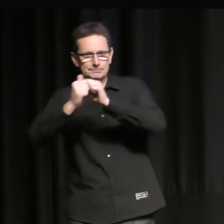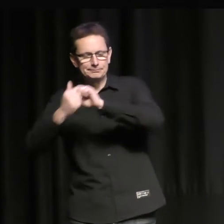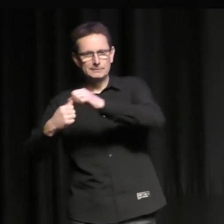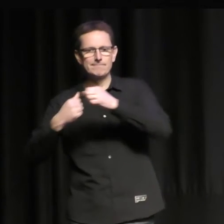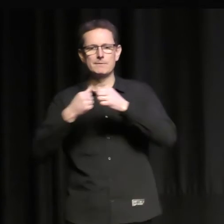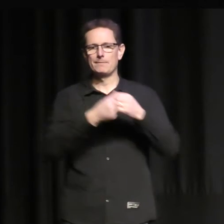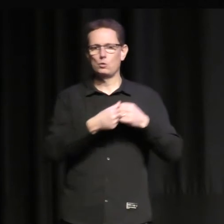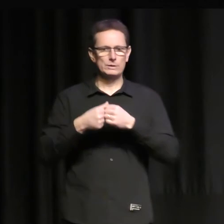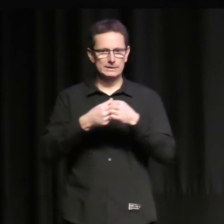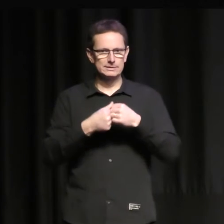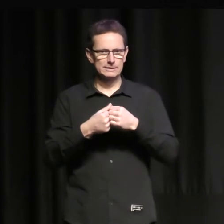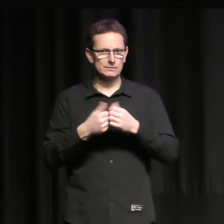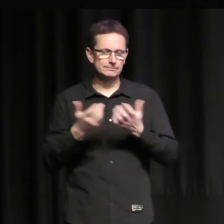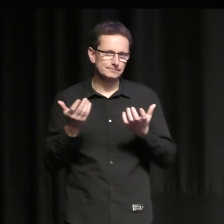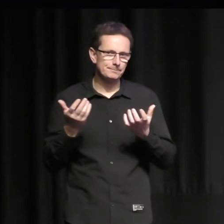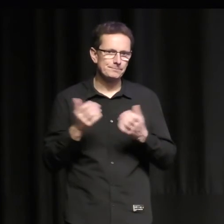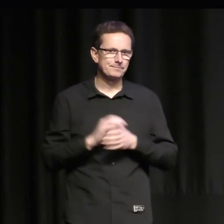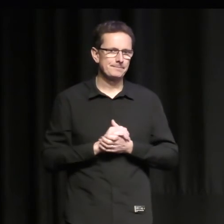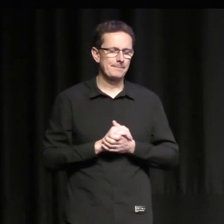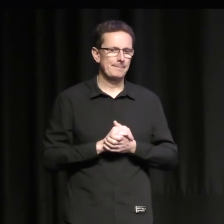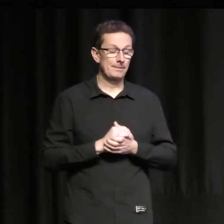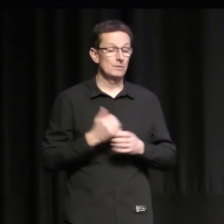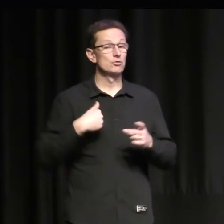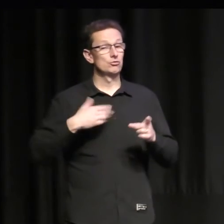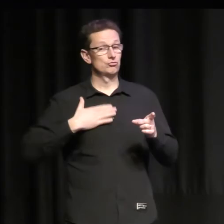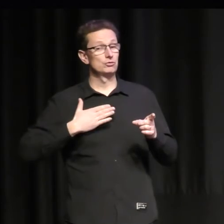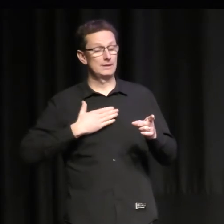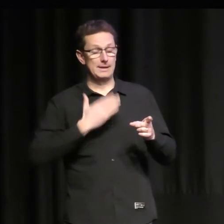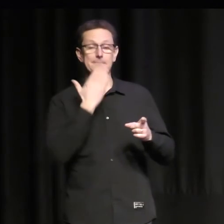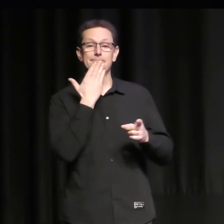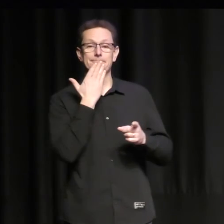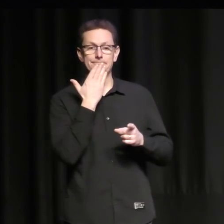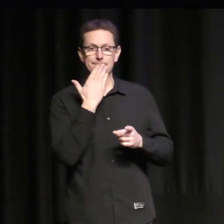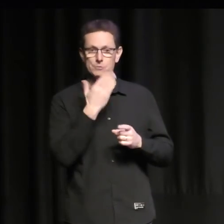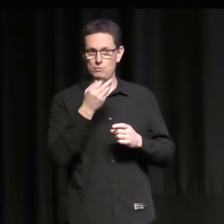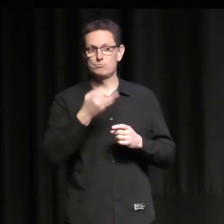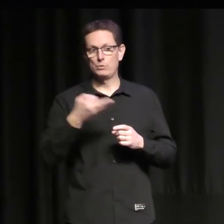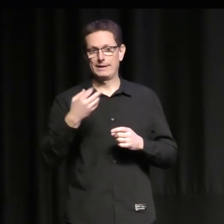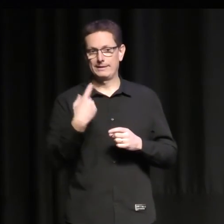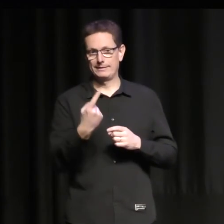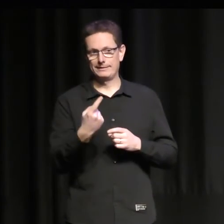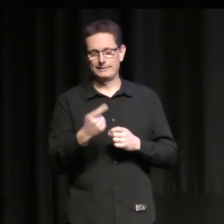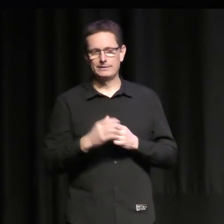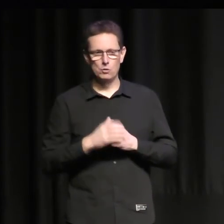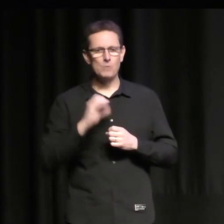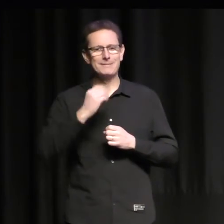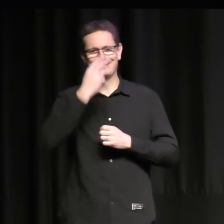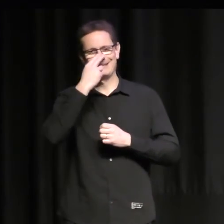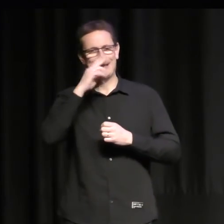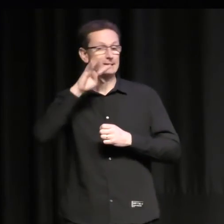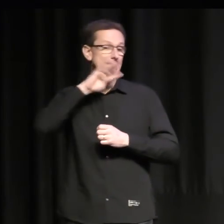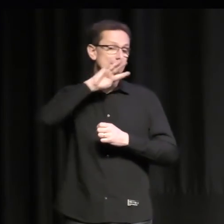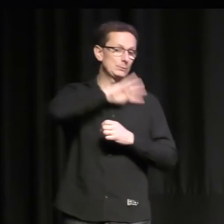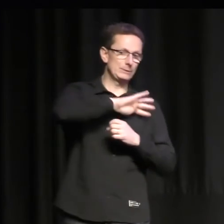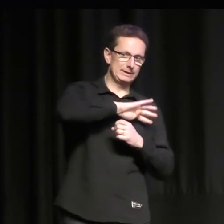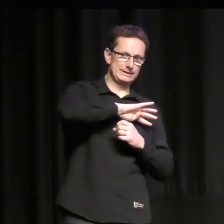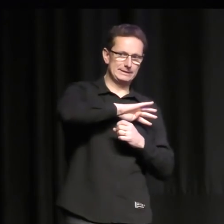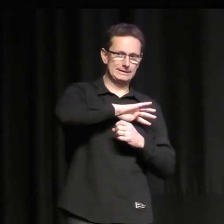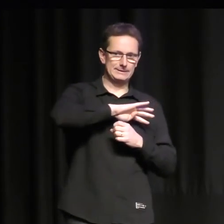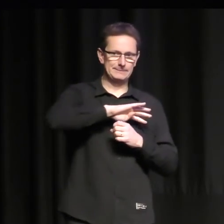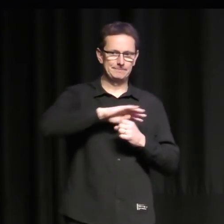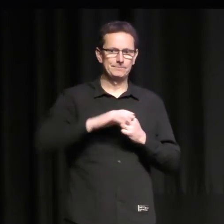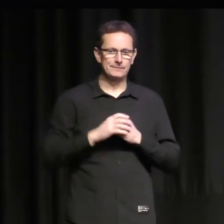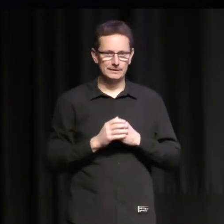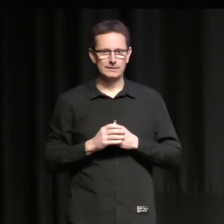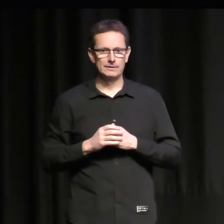movement? I think it's a very good point. If you look historically,